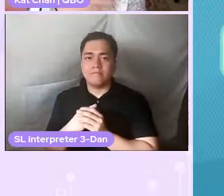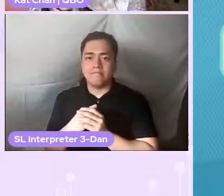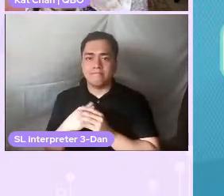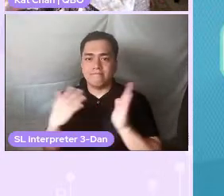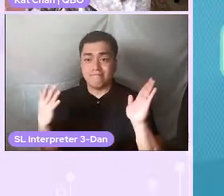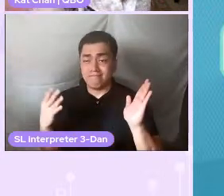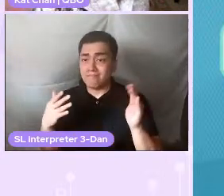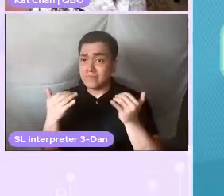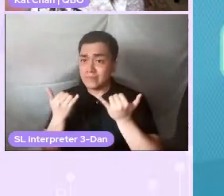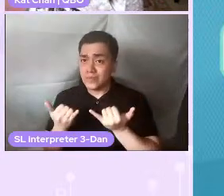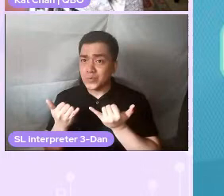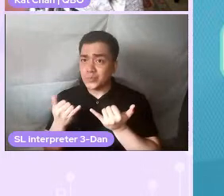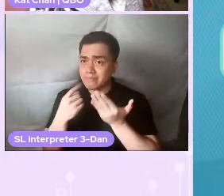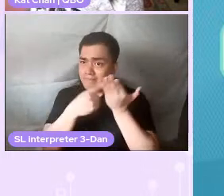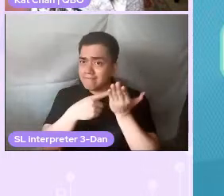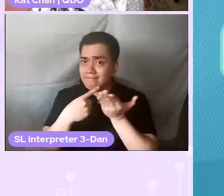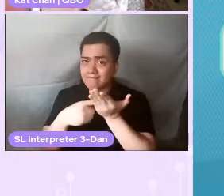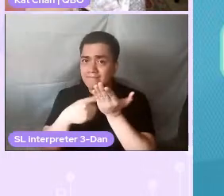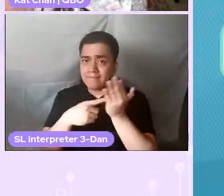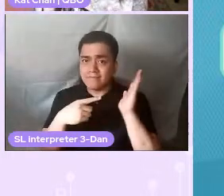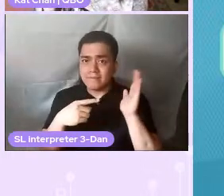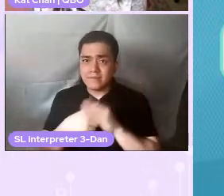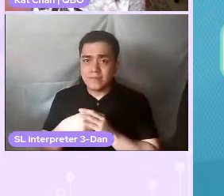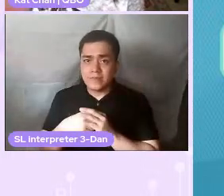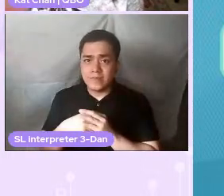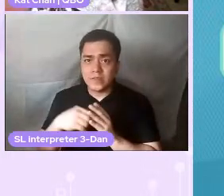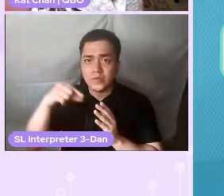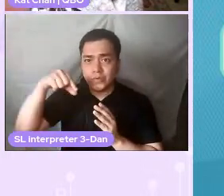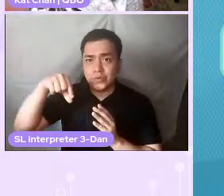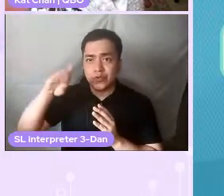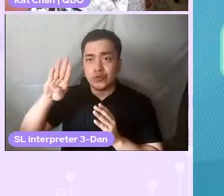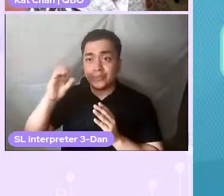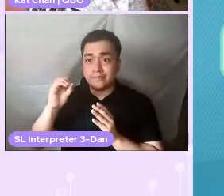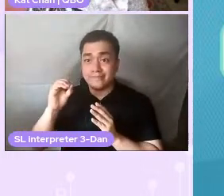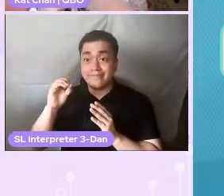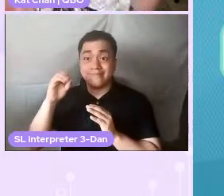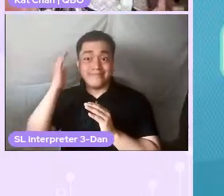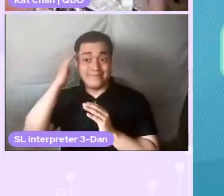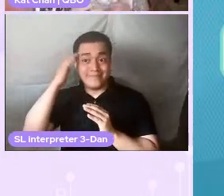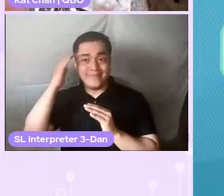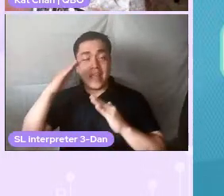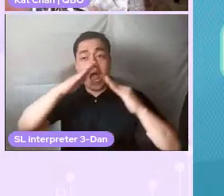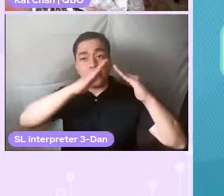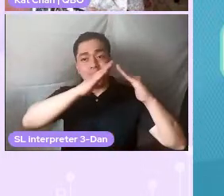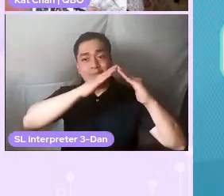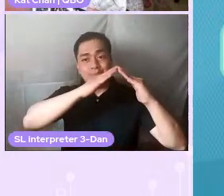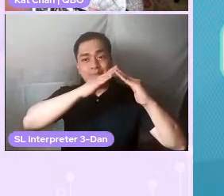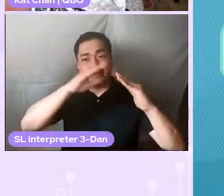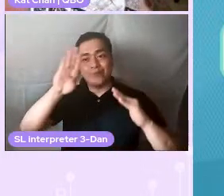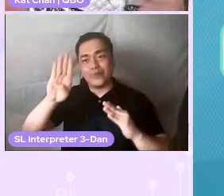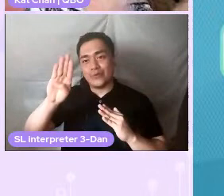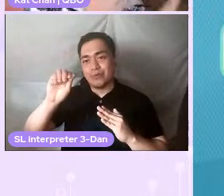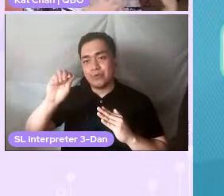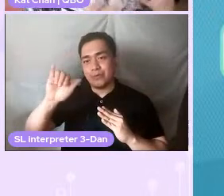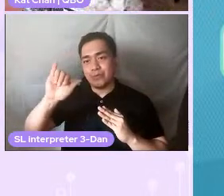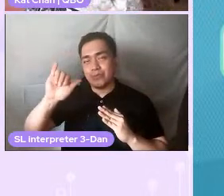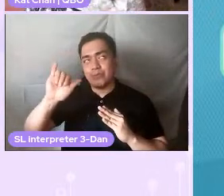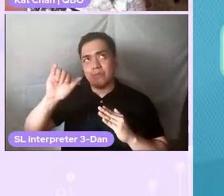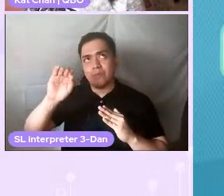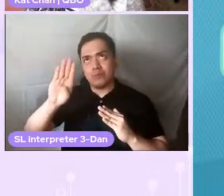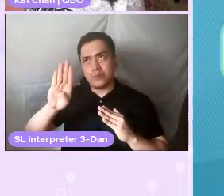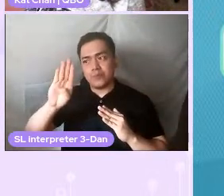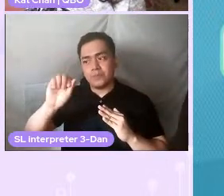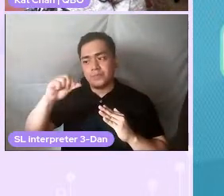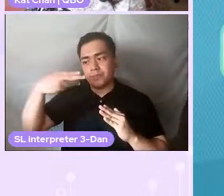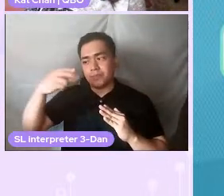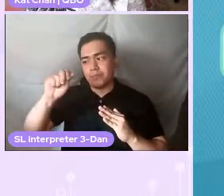So QBO actually stands for the Bahay Kubo. So kung may garage sa Silicon Valley, dito sa Pilipinas, what we have in